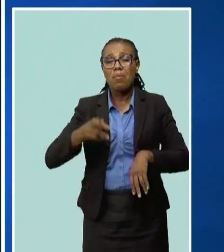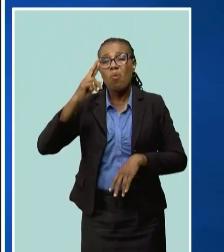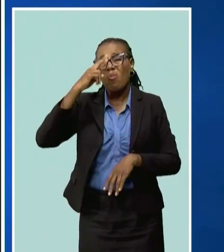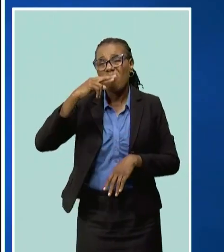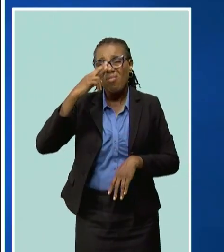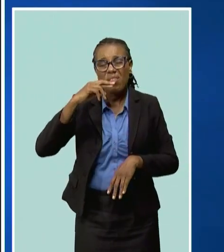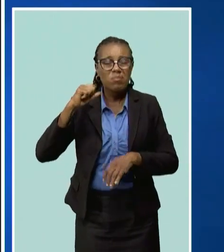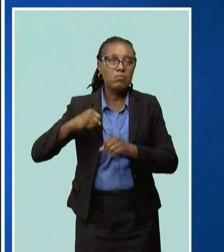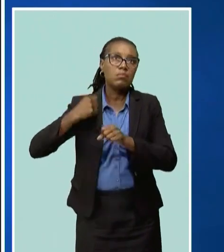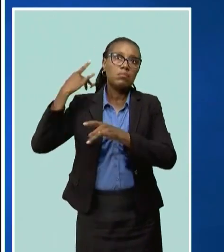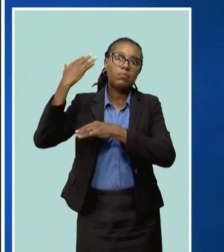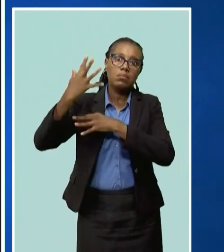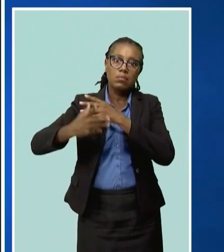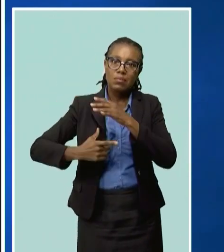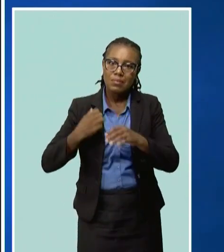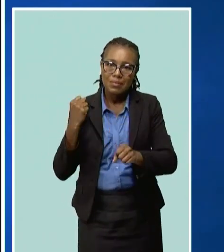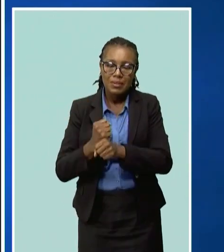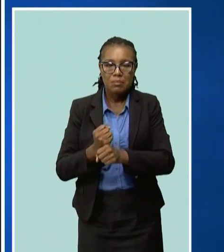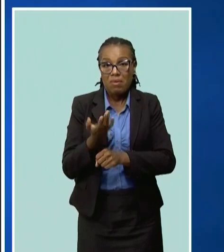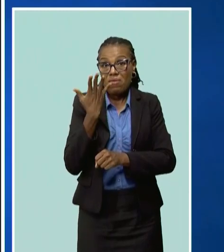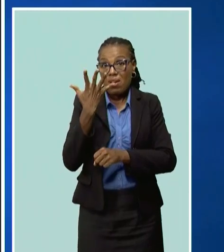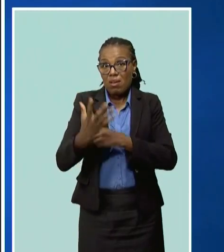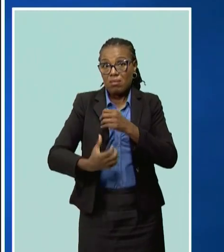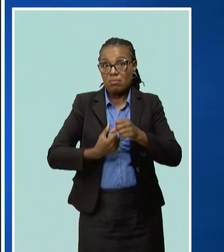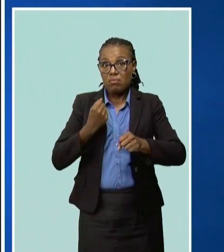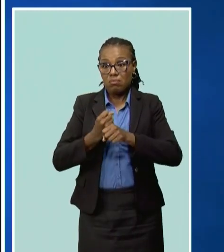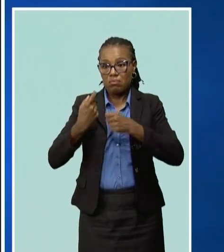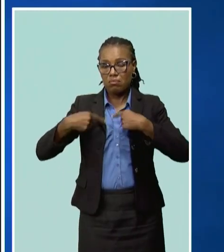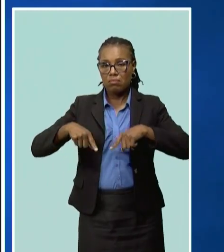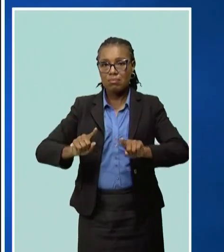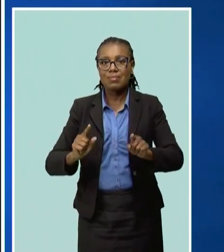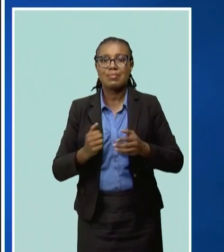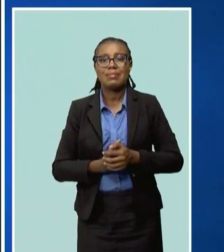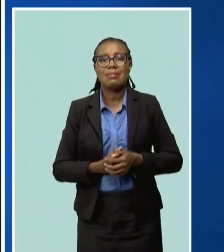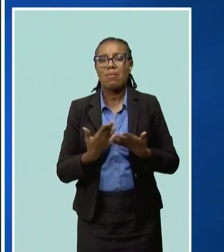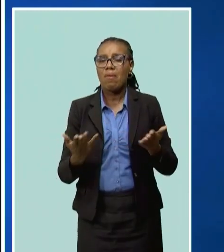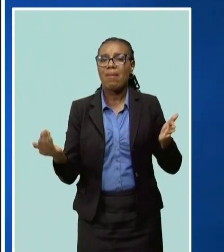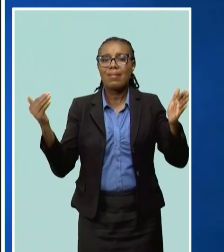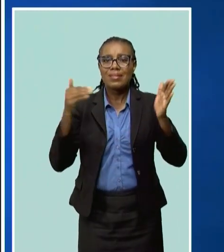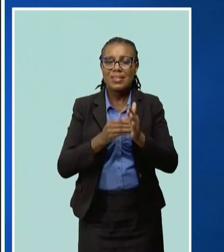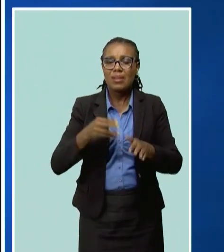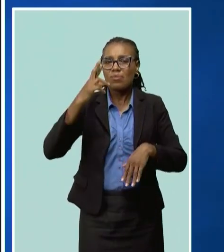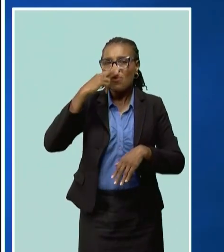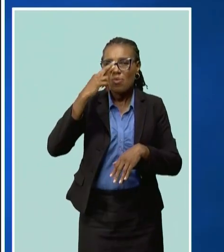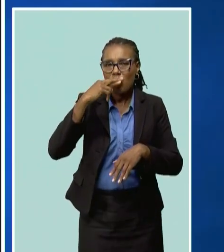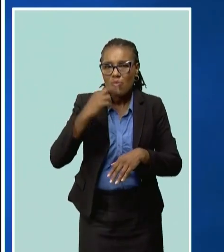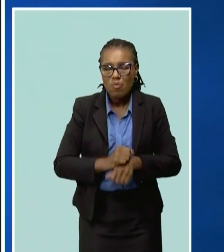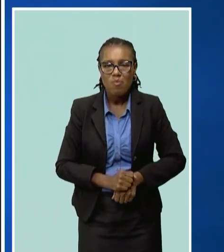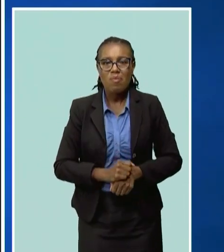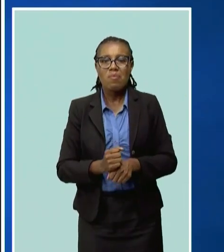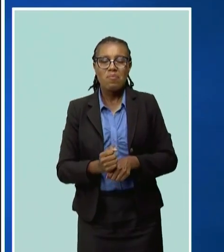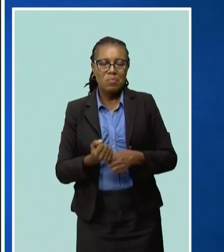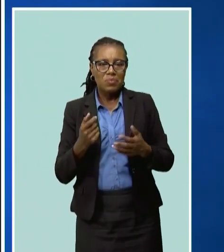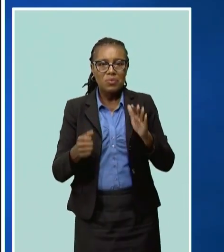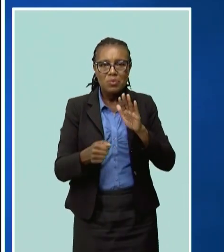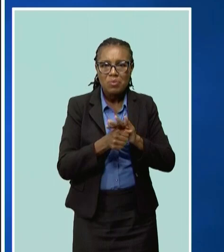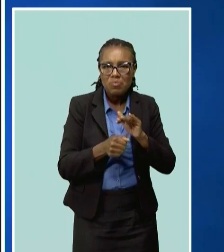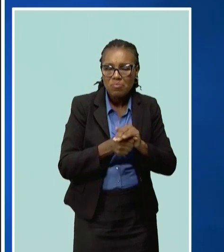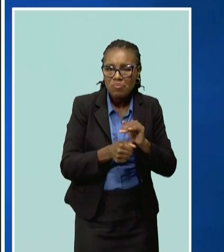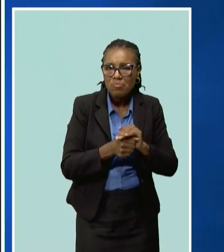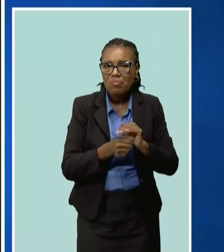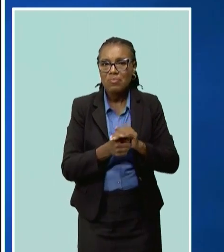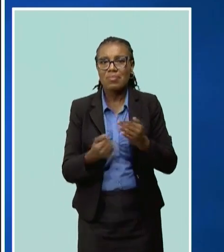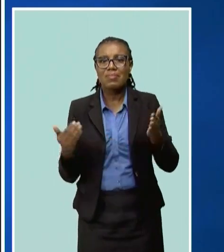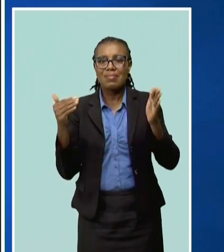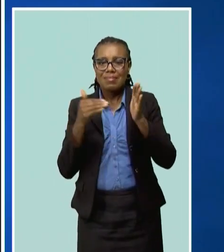ago. Within the last 5 years, there's been a significant resurgence. And within those 5 years, previously,